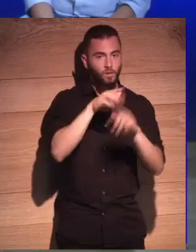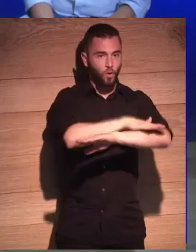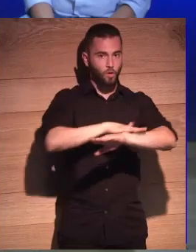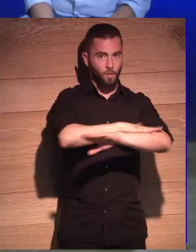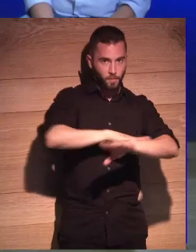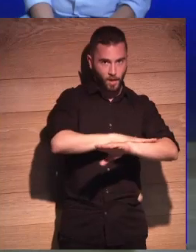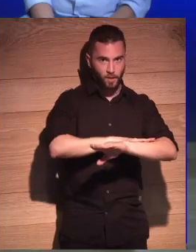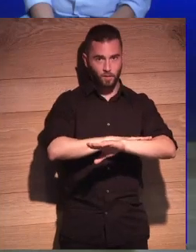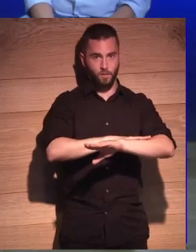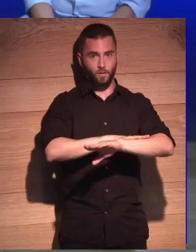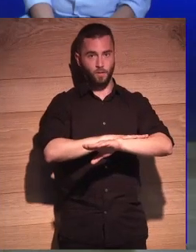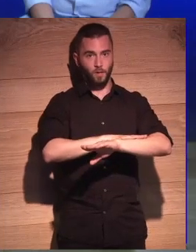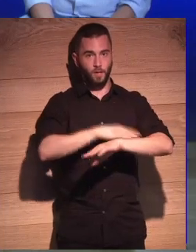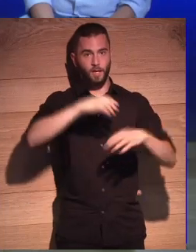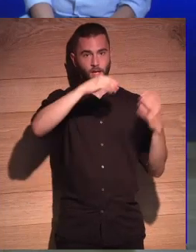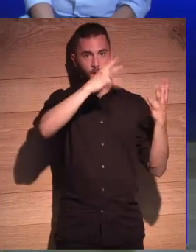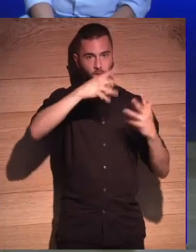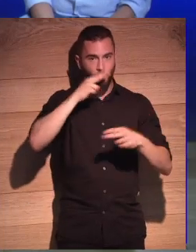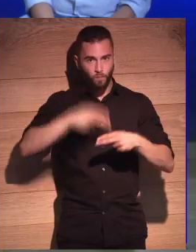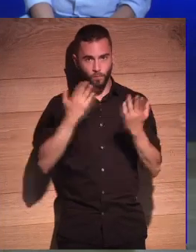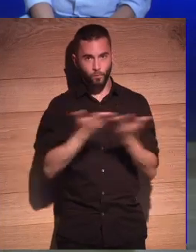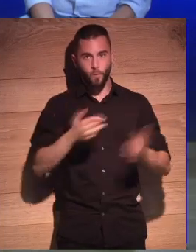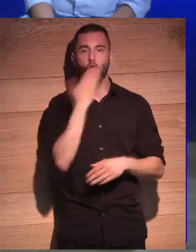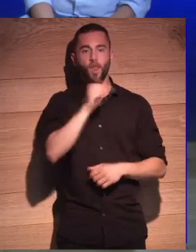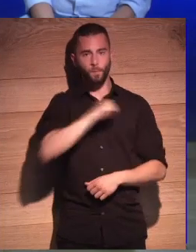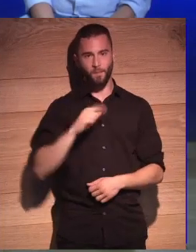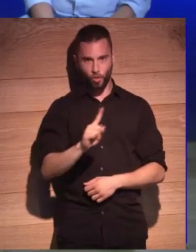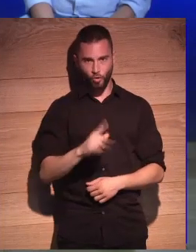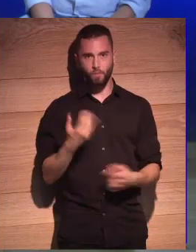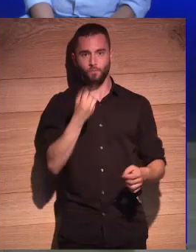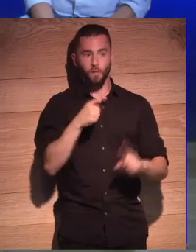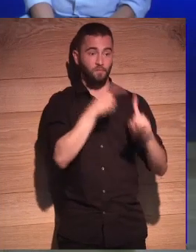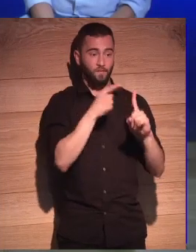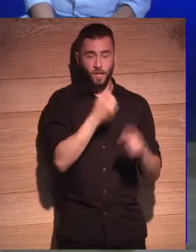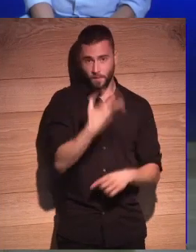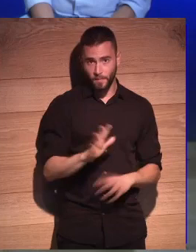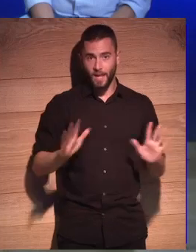public administration, not for private schools.